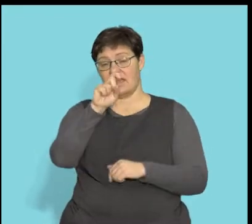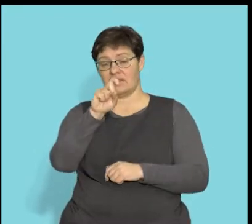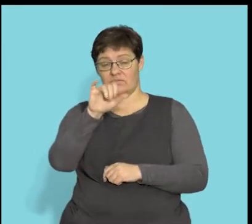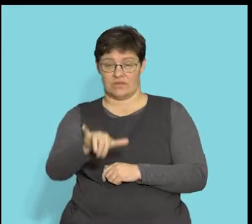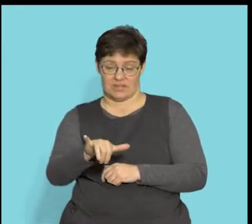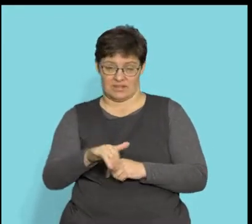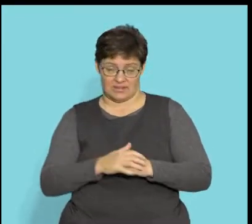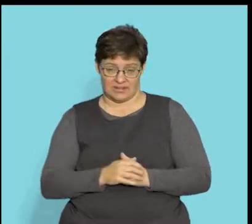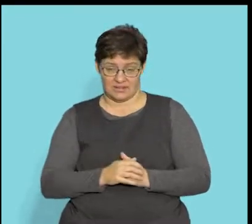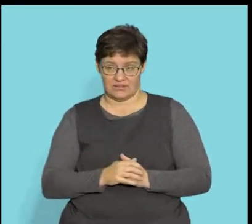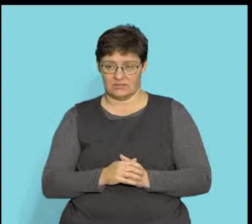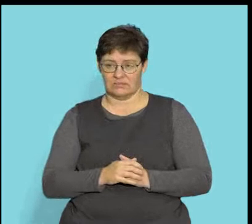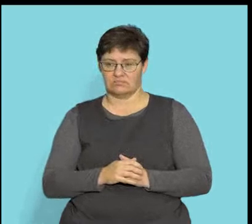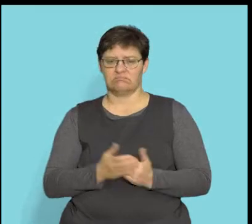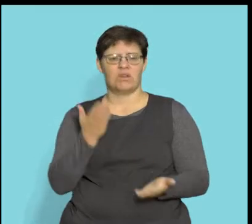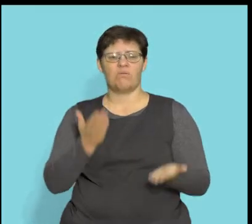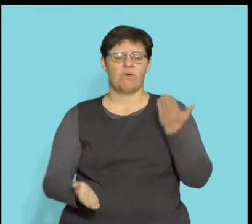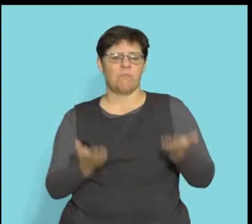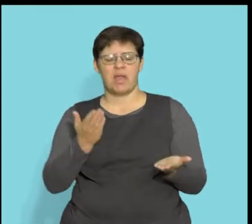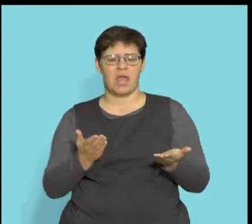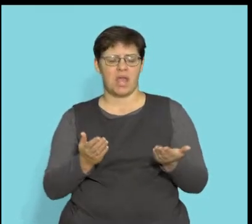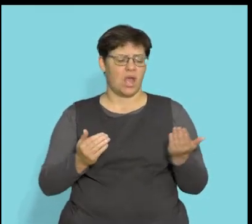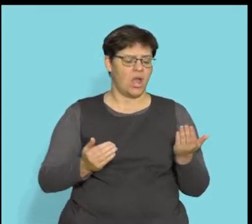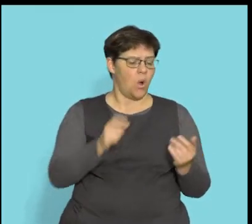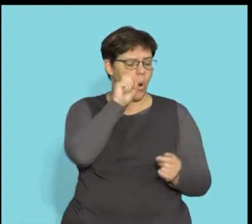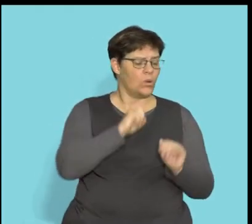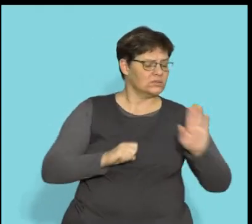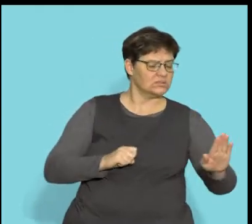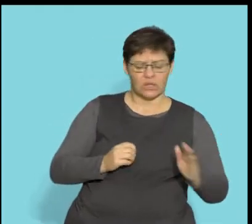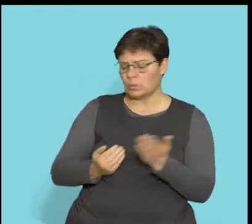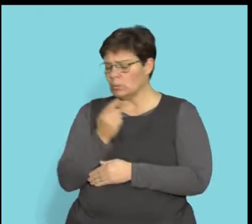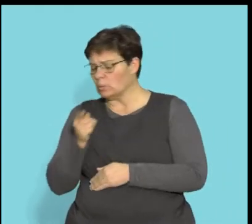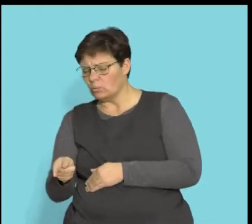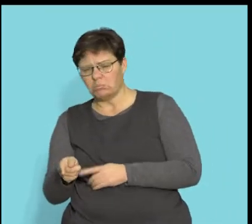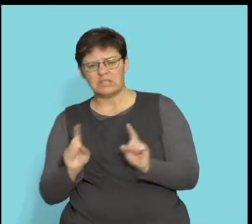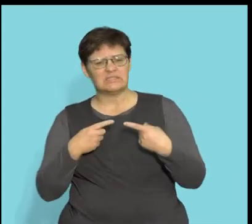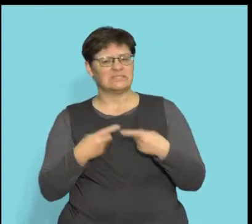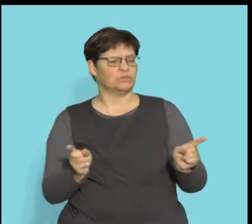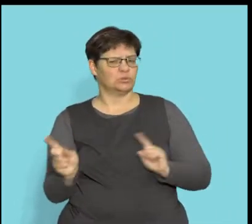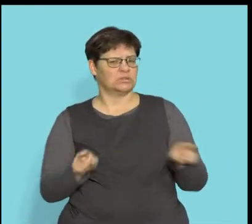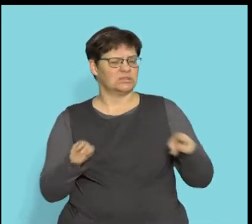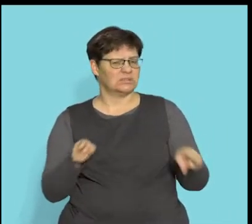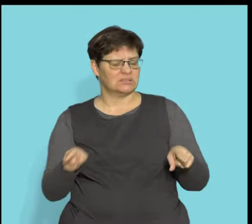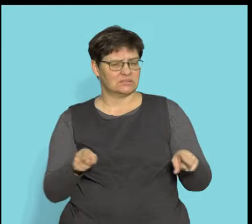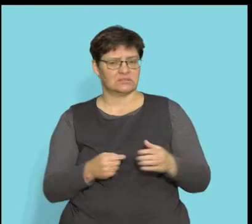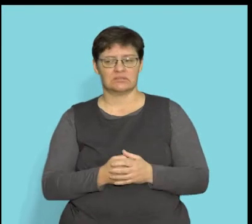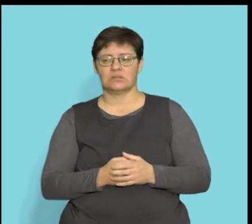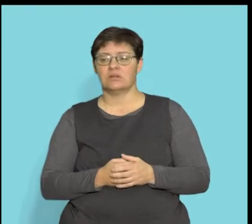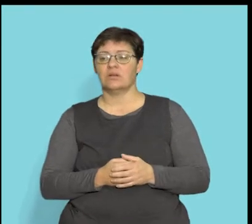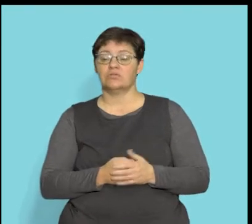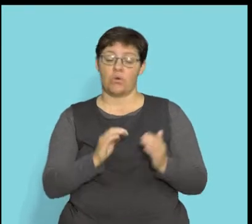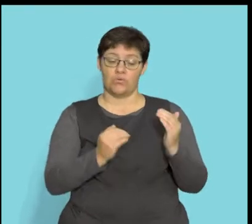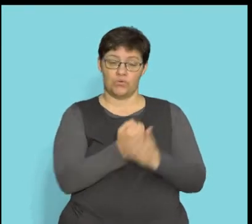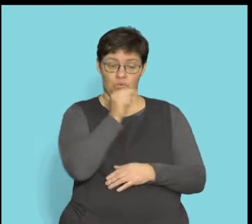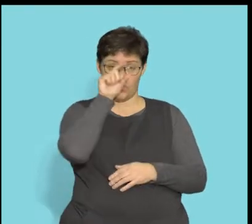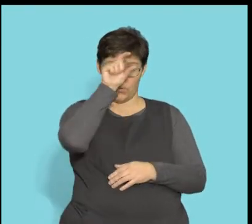9xy. So if I want to look at the comparison between the new area and the old area, the new area divided